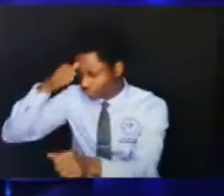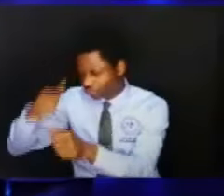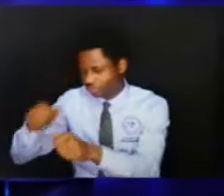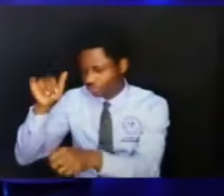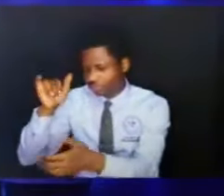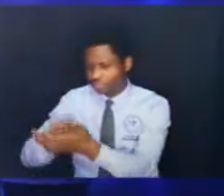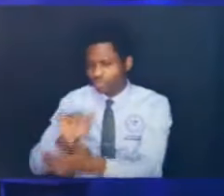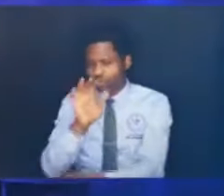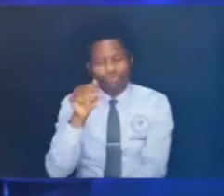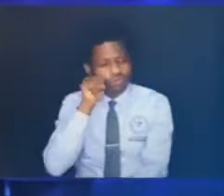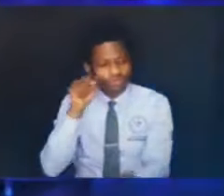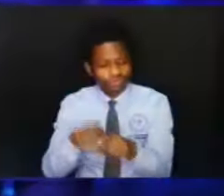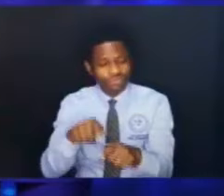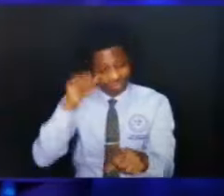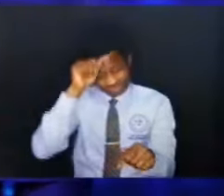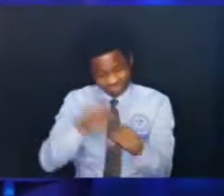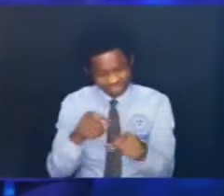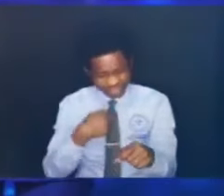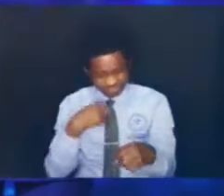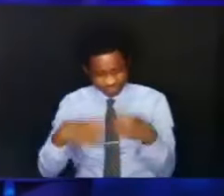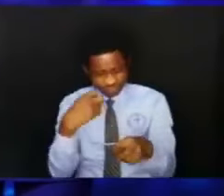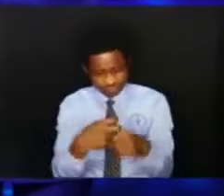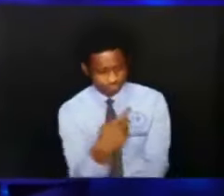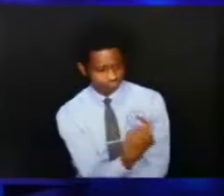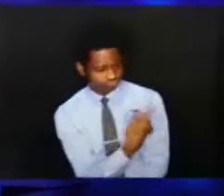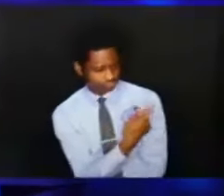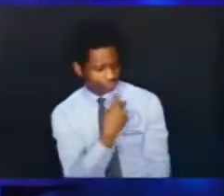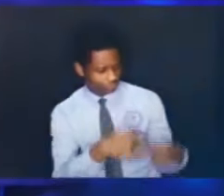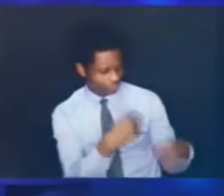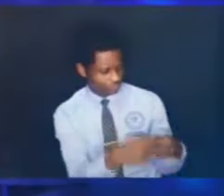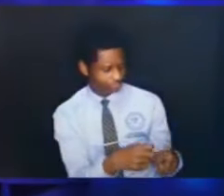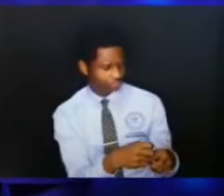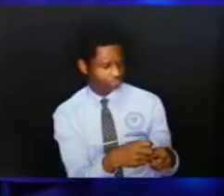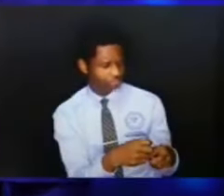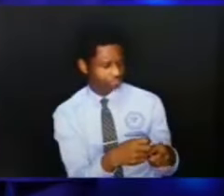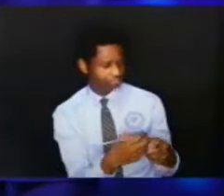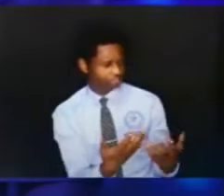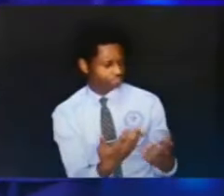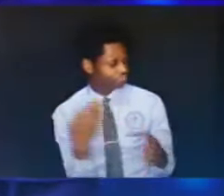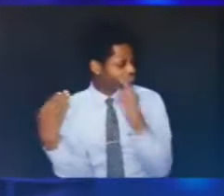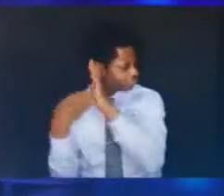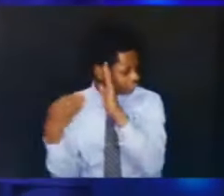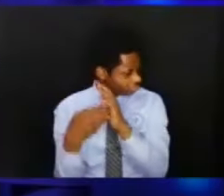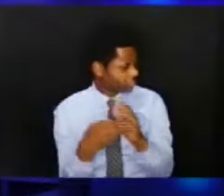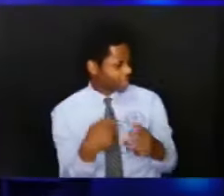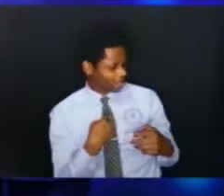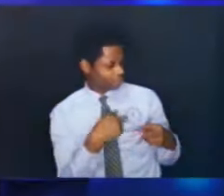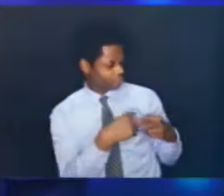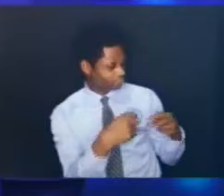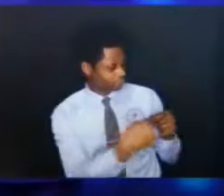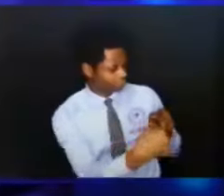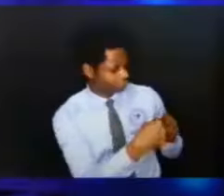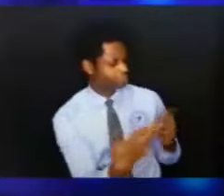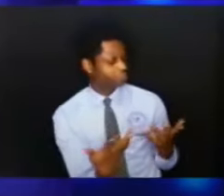or sister has something against you. Say, "Odi wa fori ba fori muti ano eho wo kai se unia